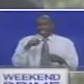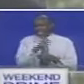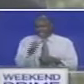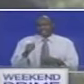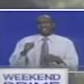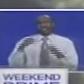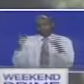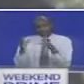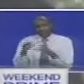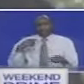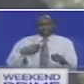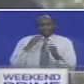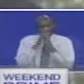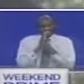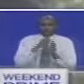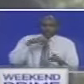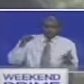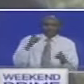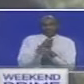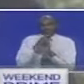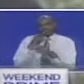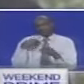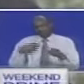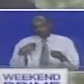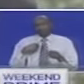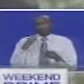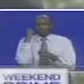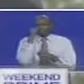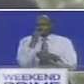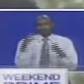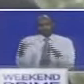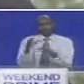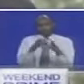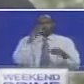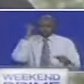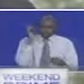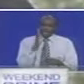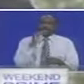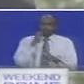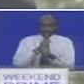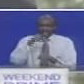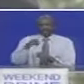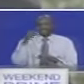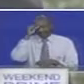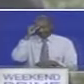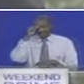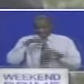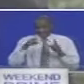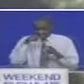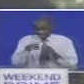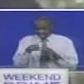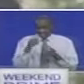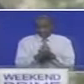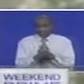community, any religion, any political persuasion will work in this government. But underneath Ruto's